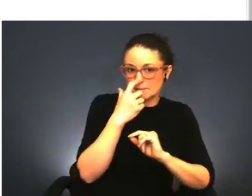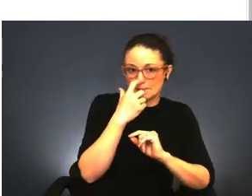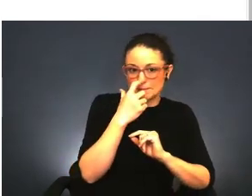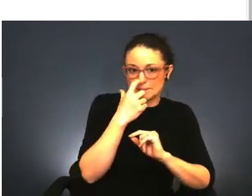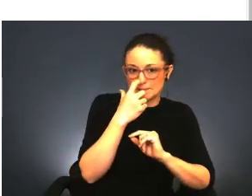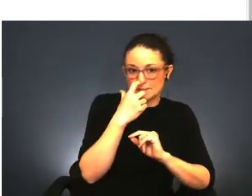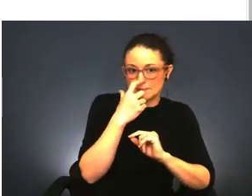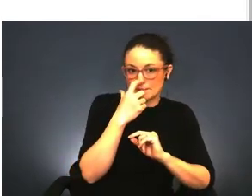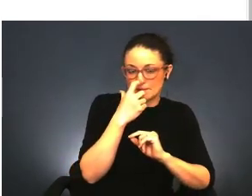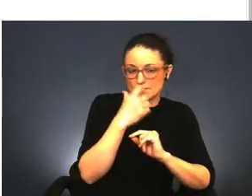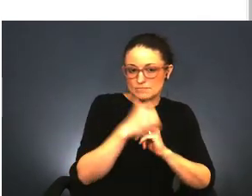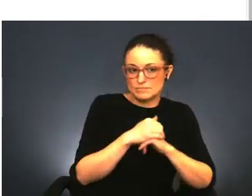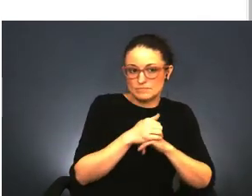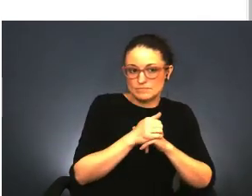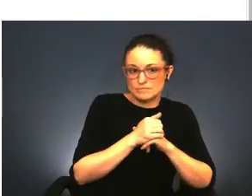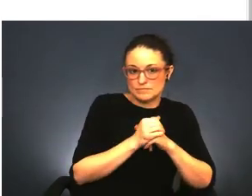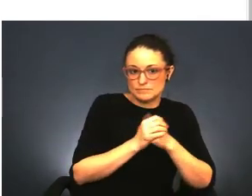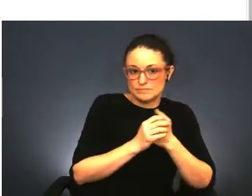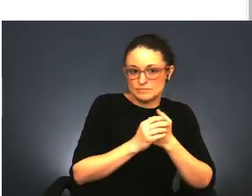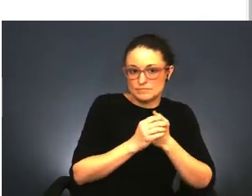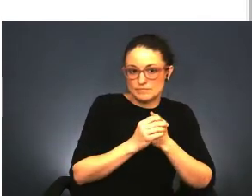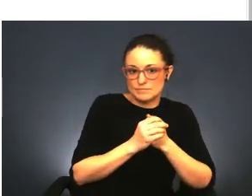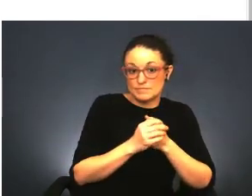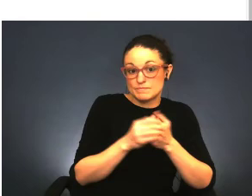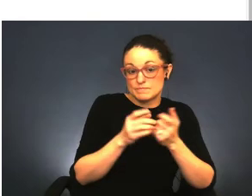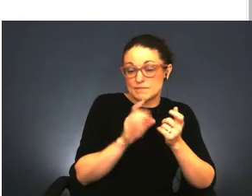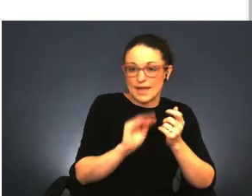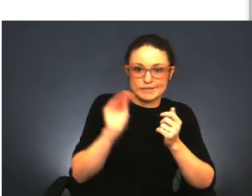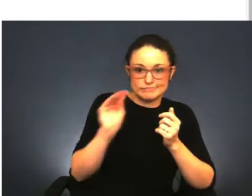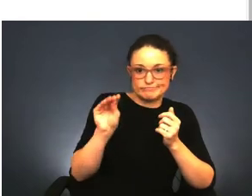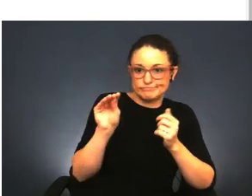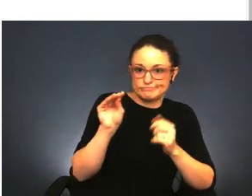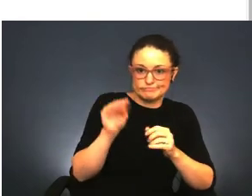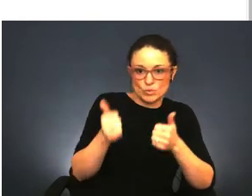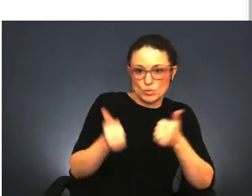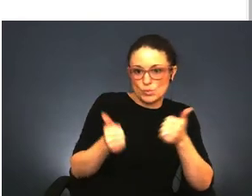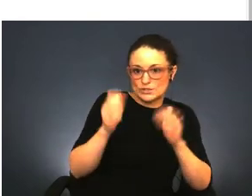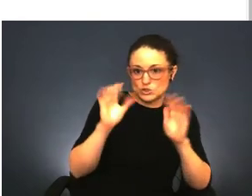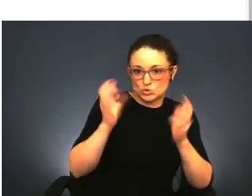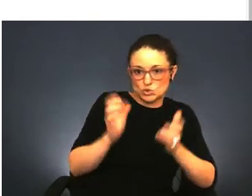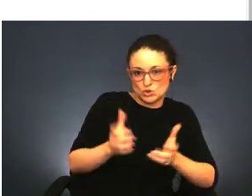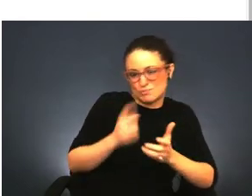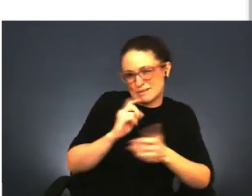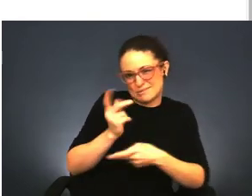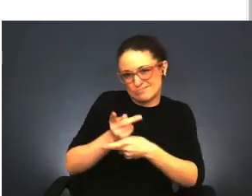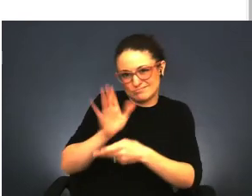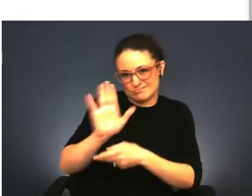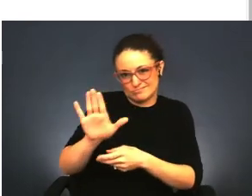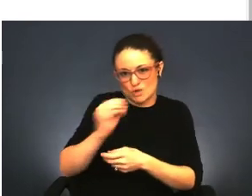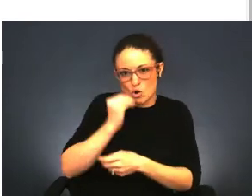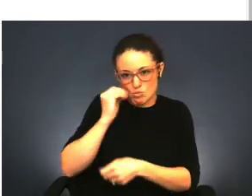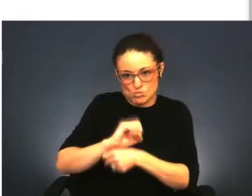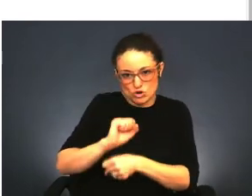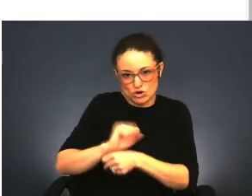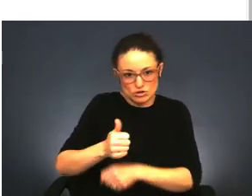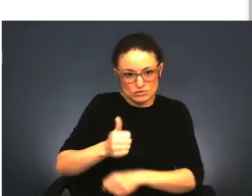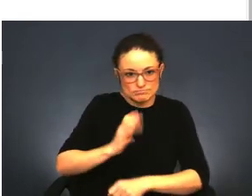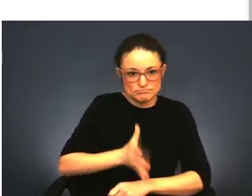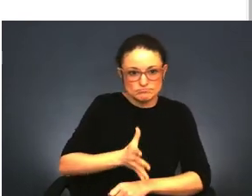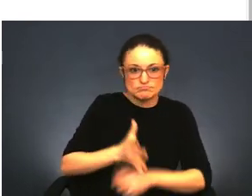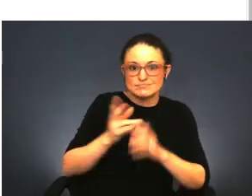in an assignment group. I'm just going to keep it here in the homework group. I'll save